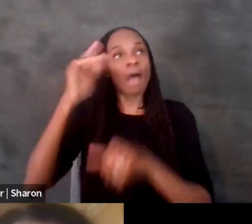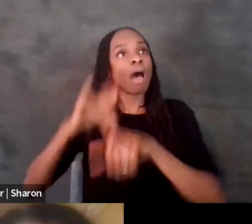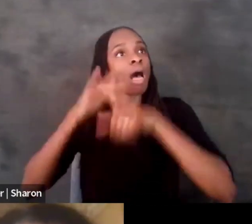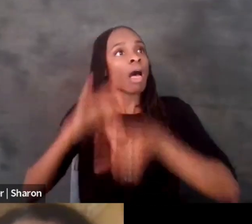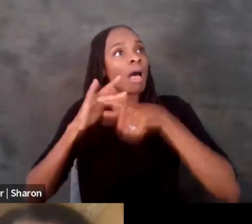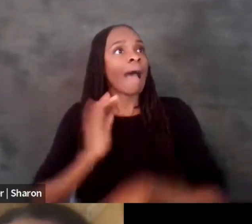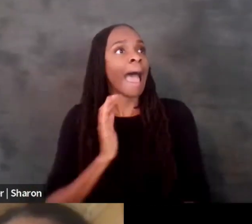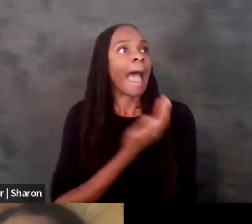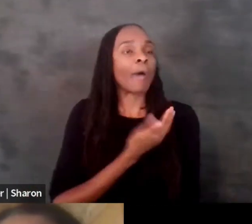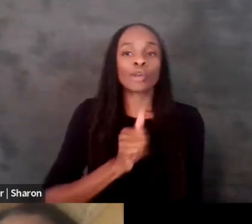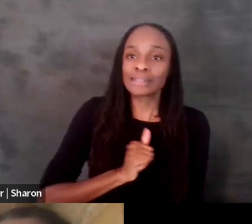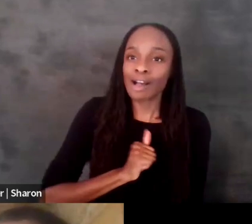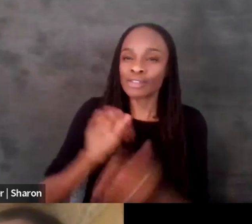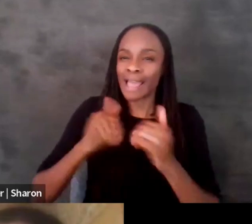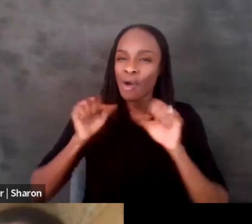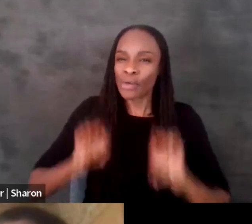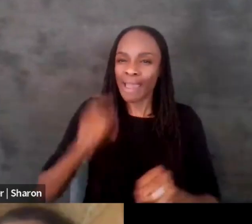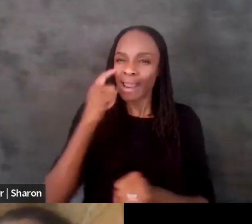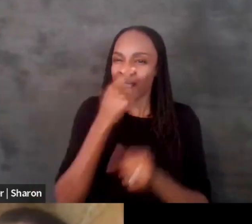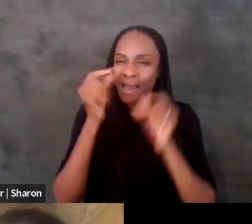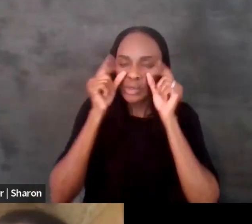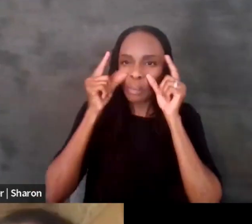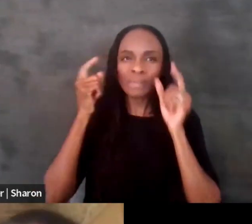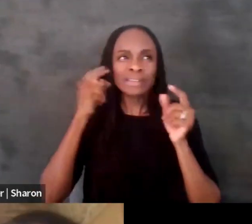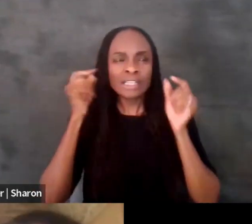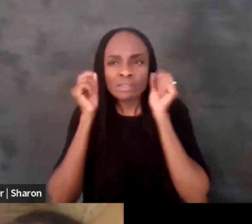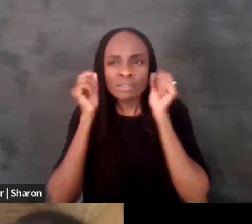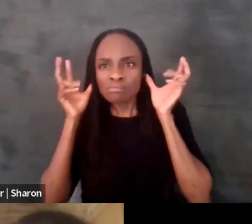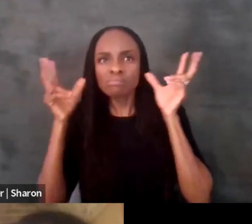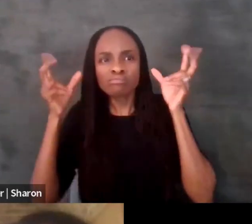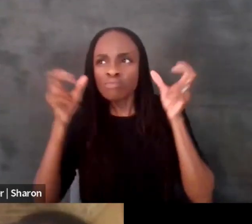we open our eyes and ears and look at the world and the beauty around us?